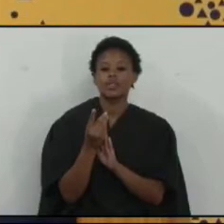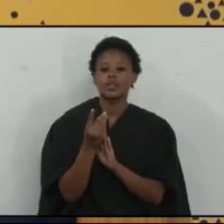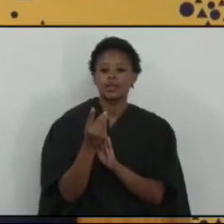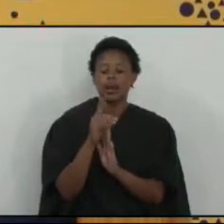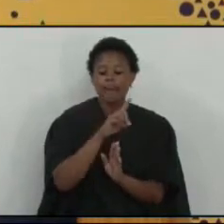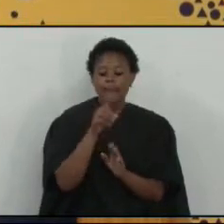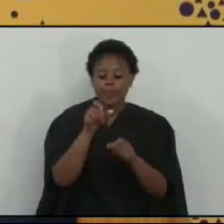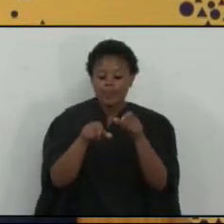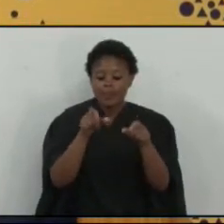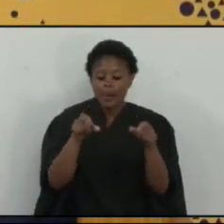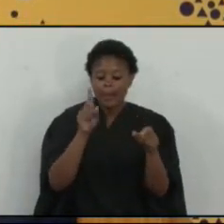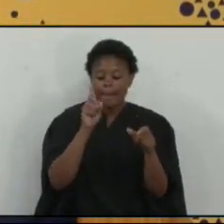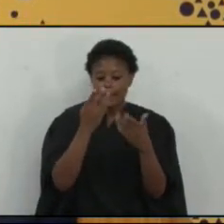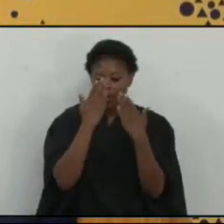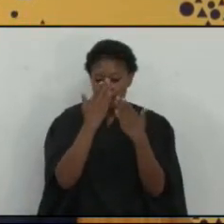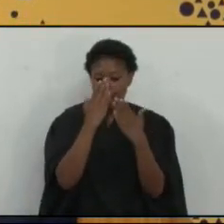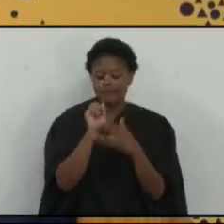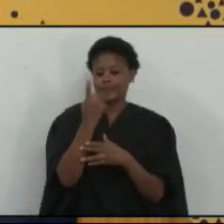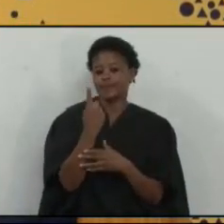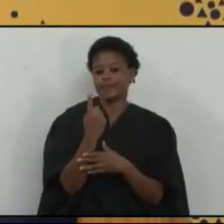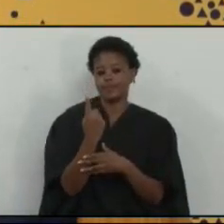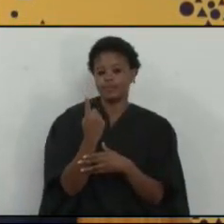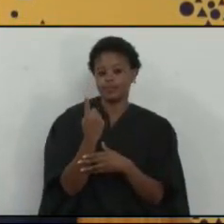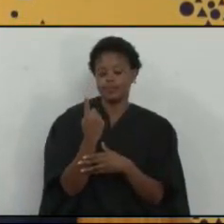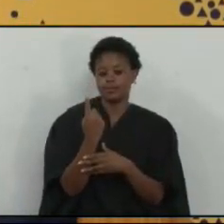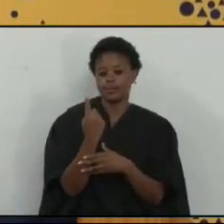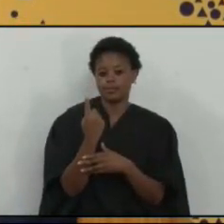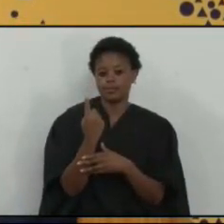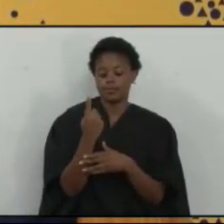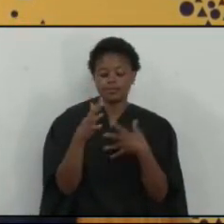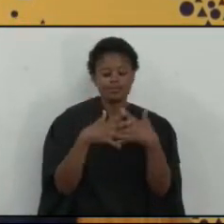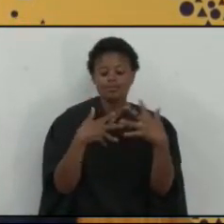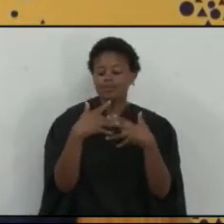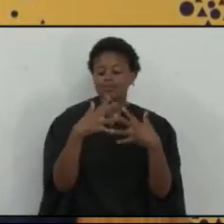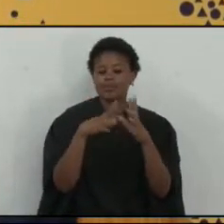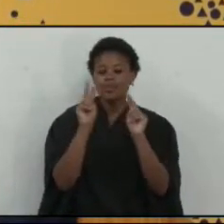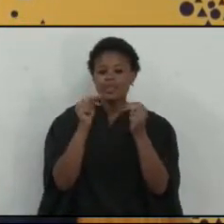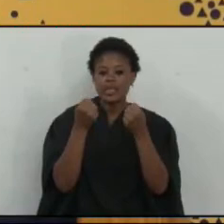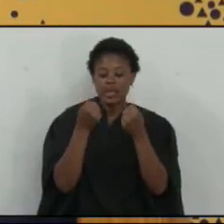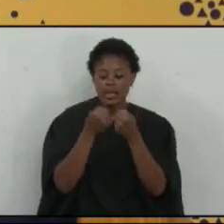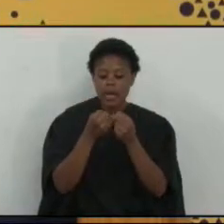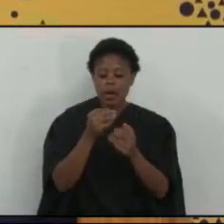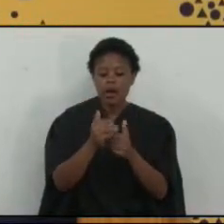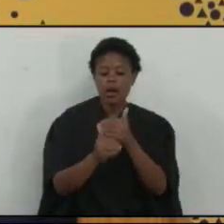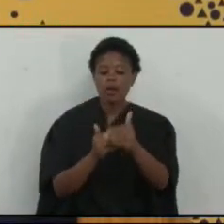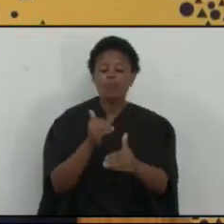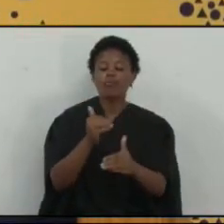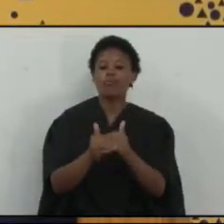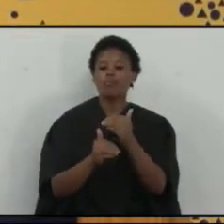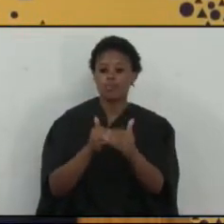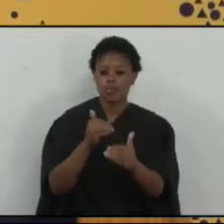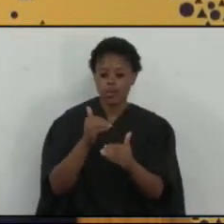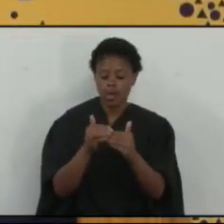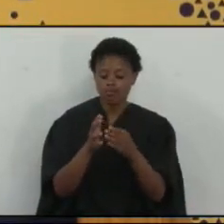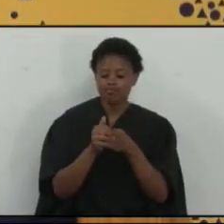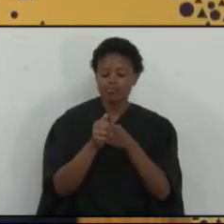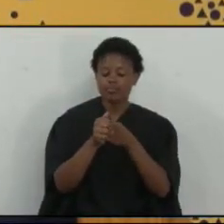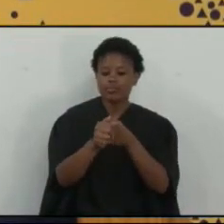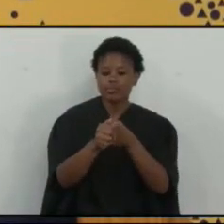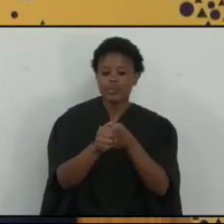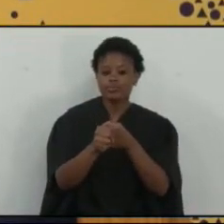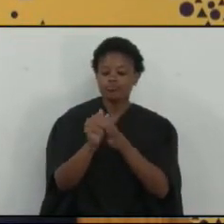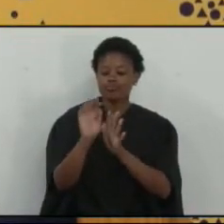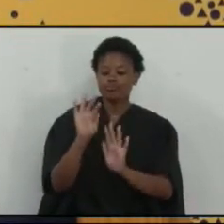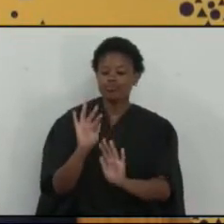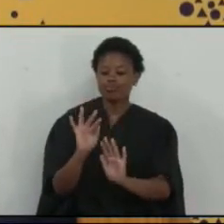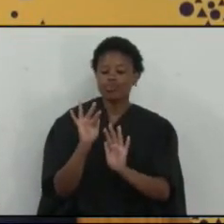unless its citizens are educated. Any nation that is progressive is led by